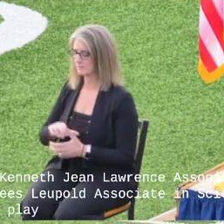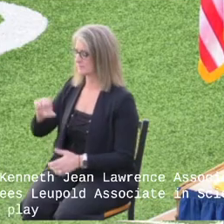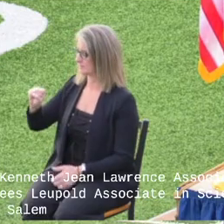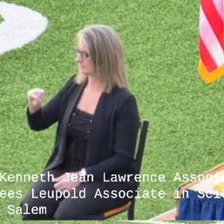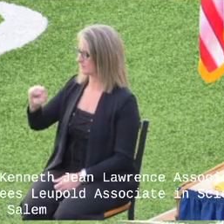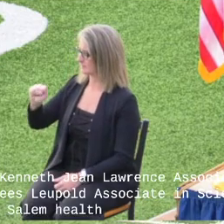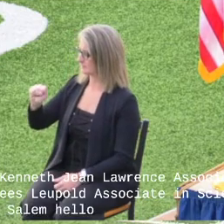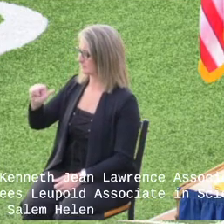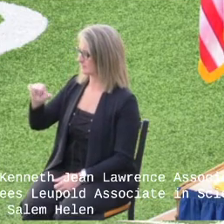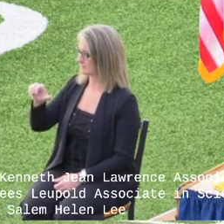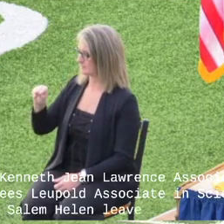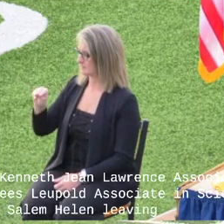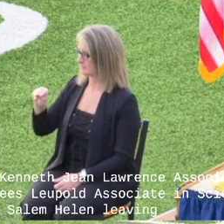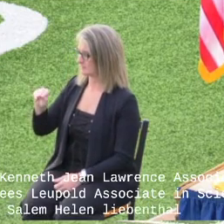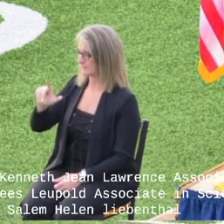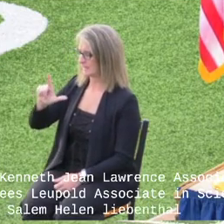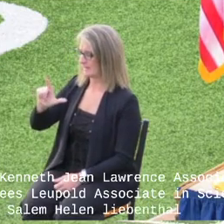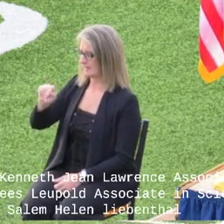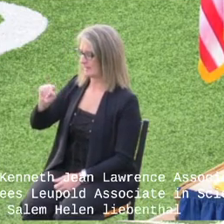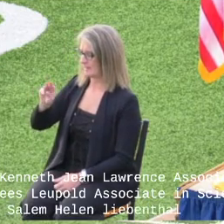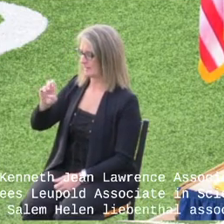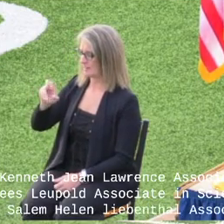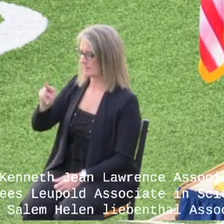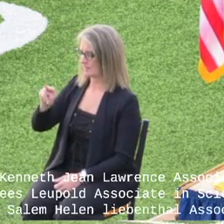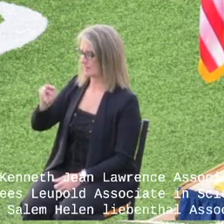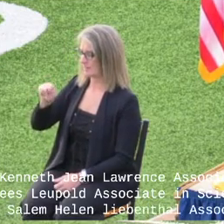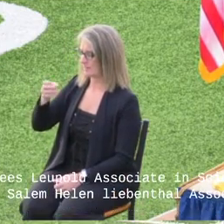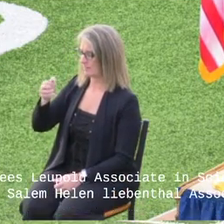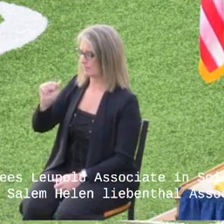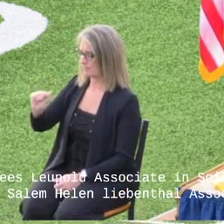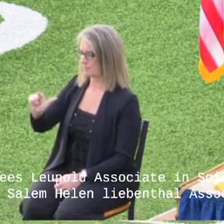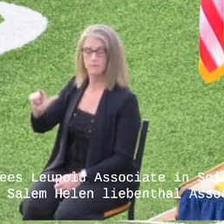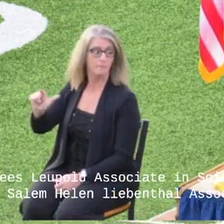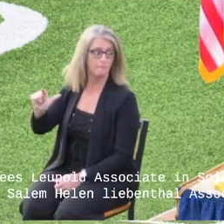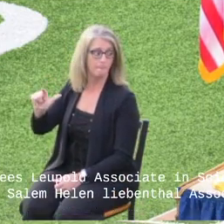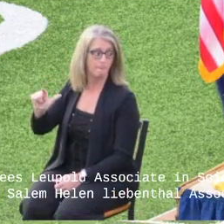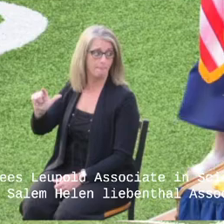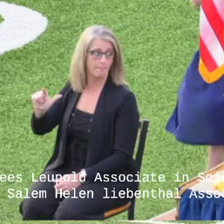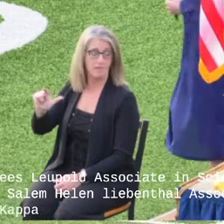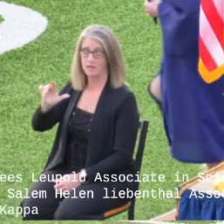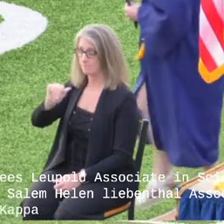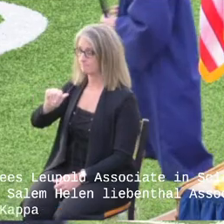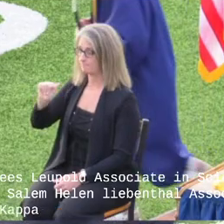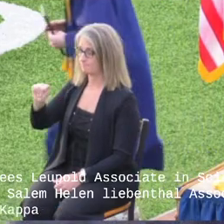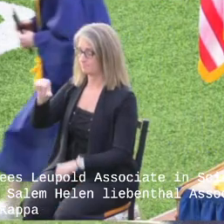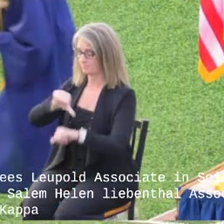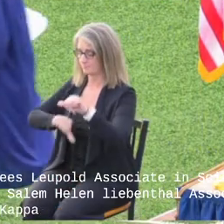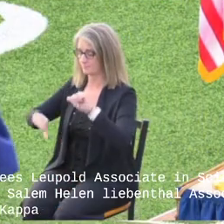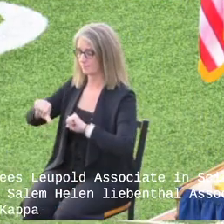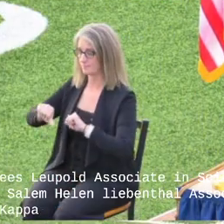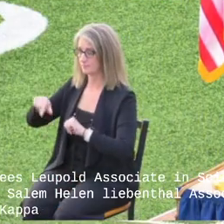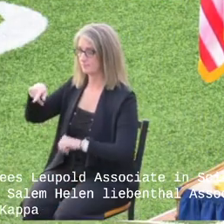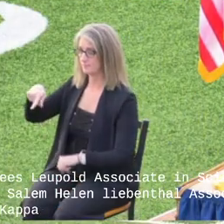Salem Helen Liebenthal, Associate in Science, Phi Theta Kappa.